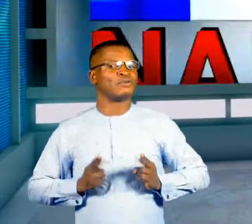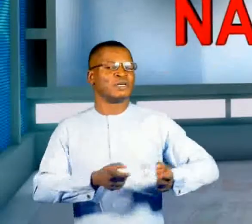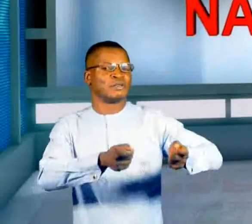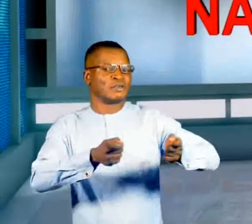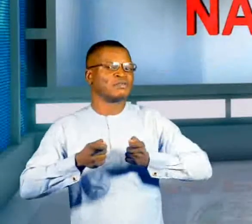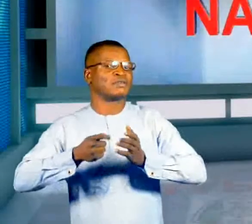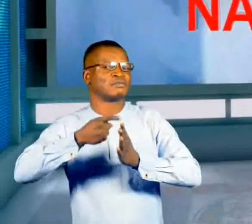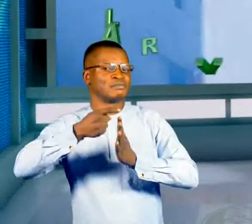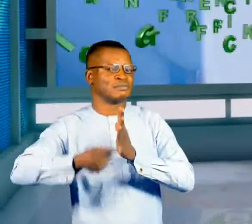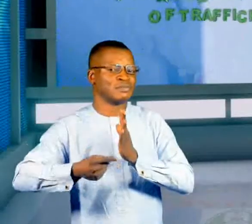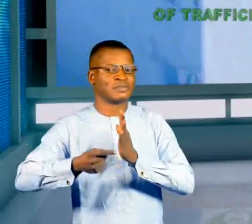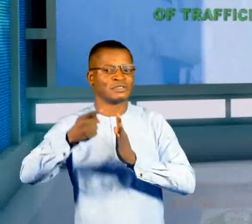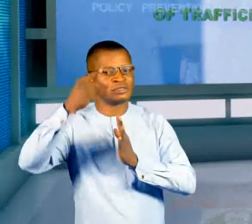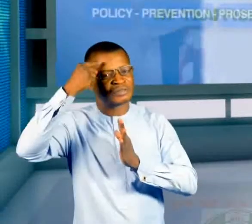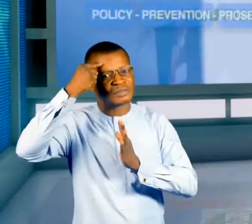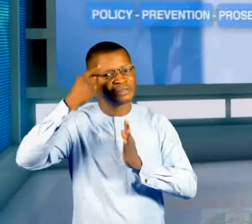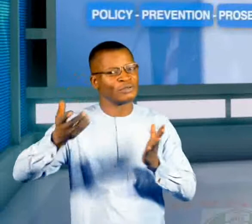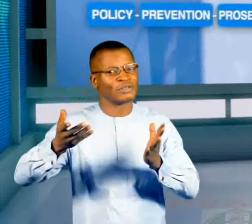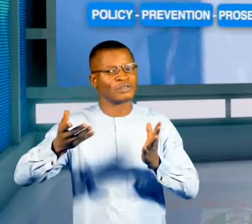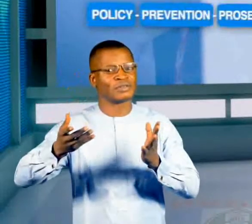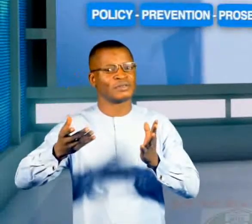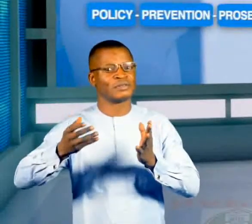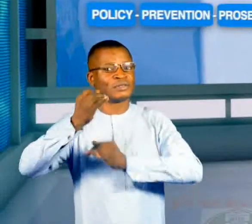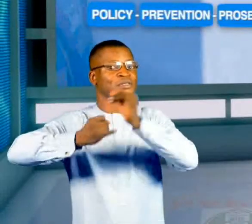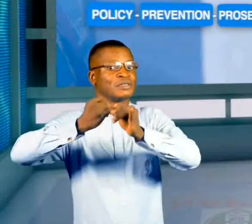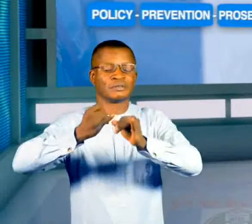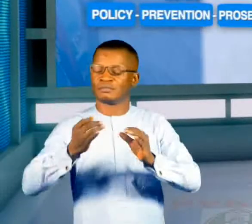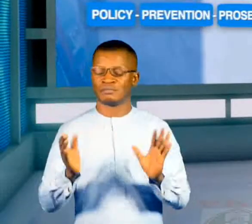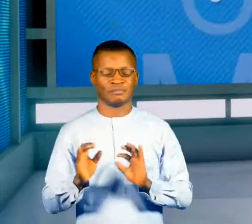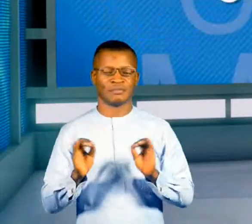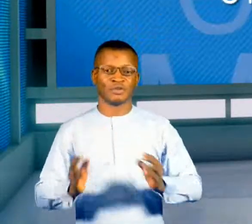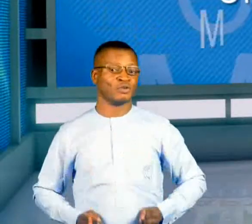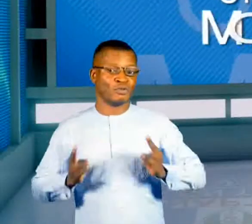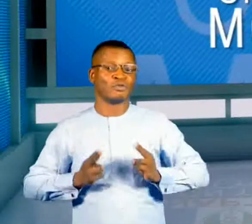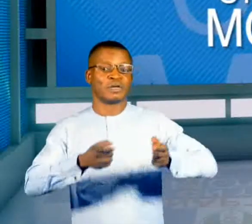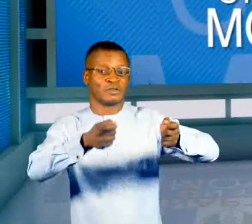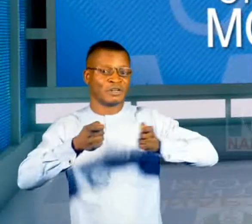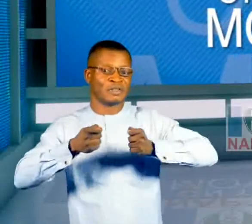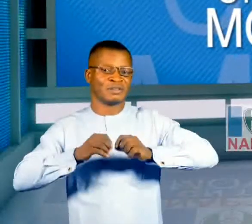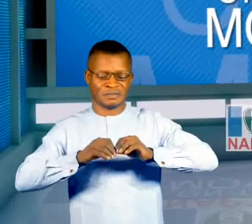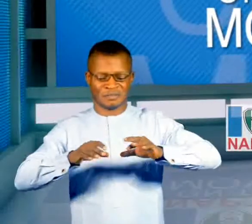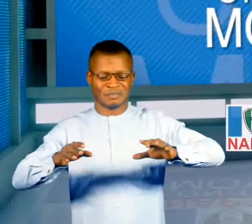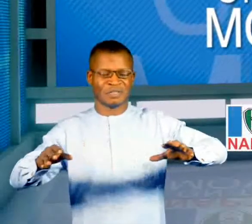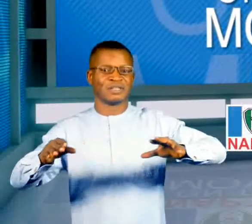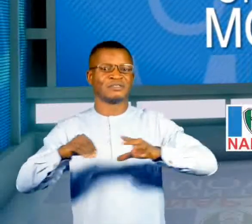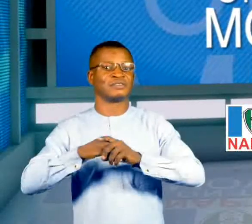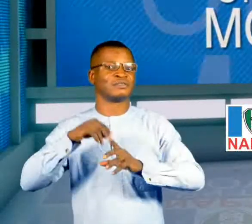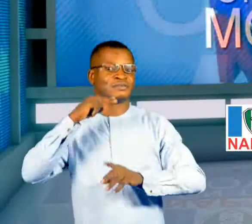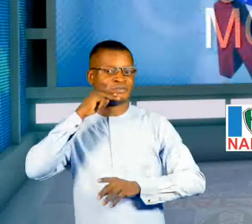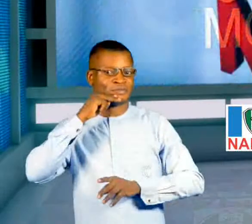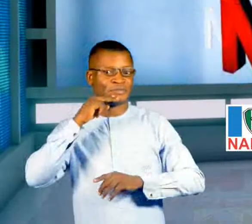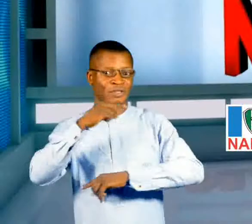Once human trafficking is mentioned, what comes to mind is external trafficking. Well, human trafficking is prevalent in